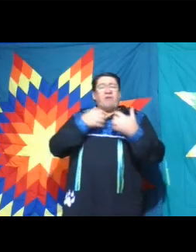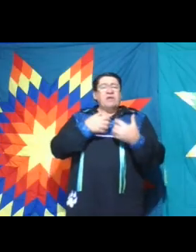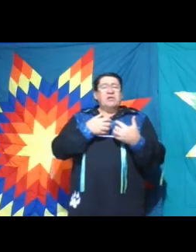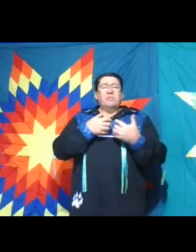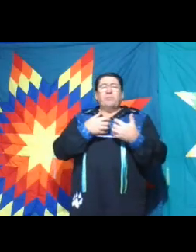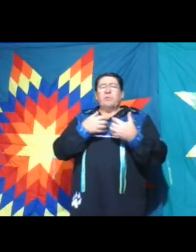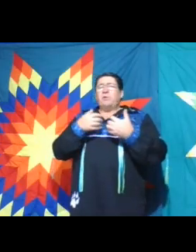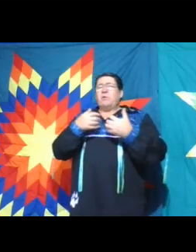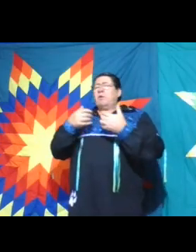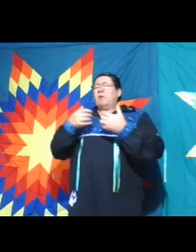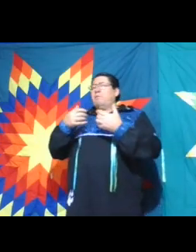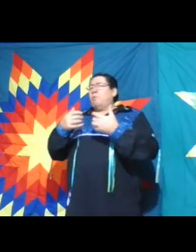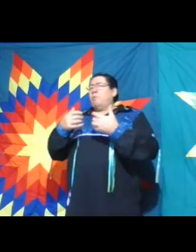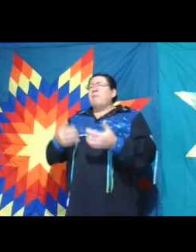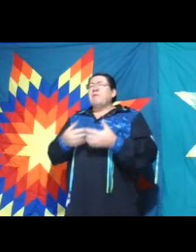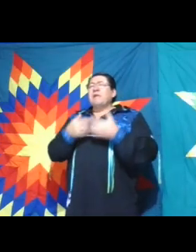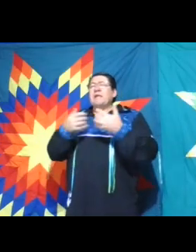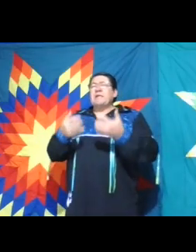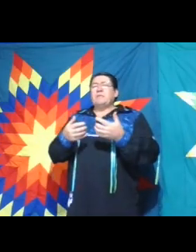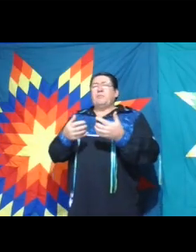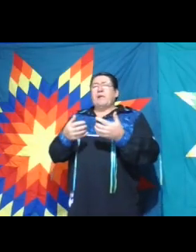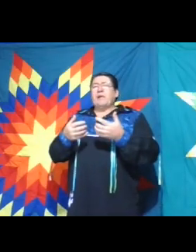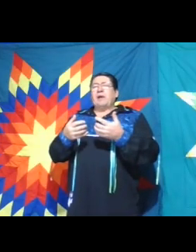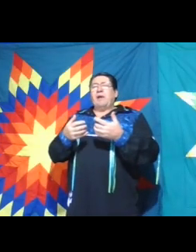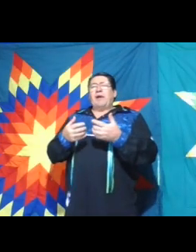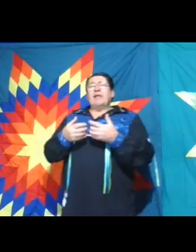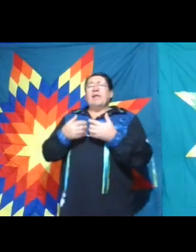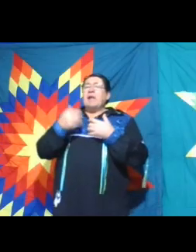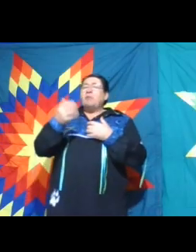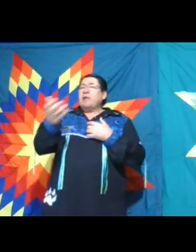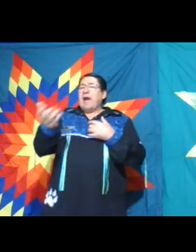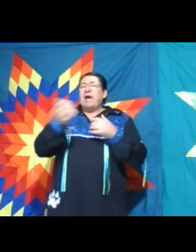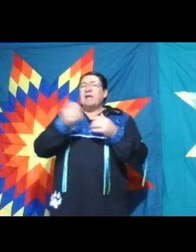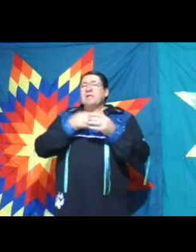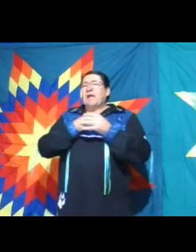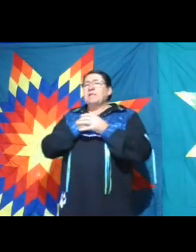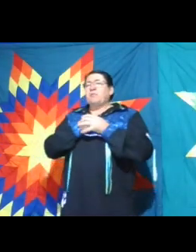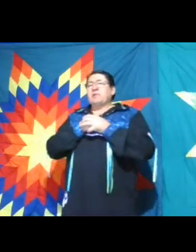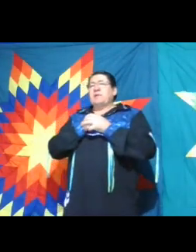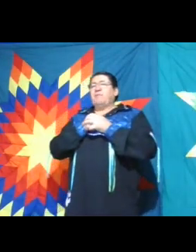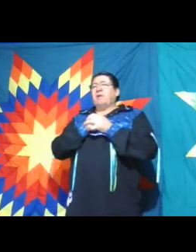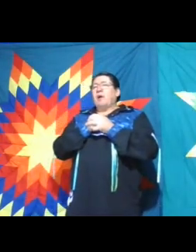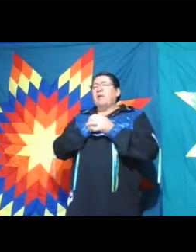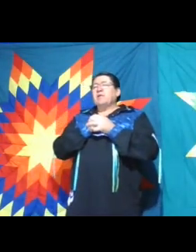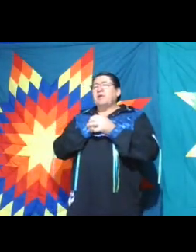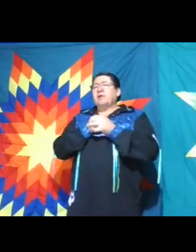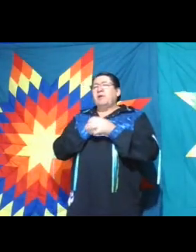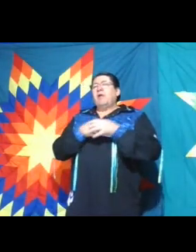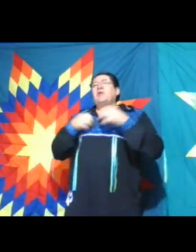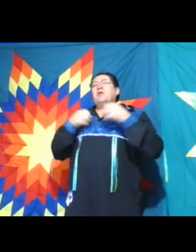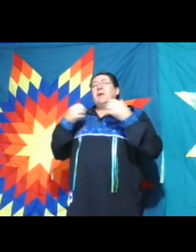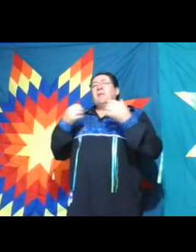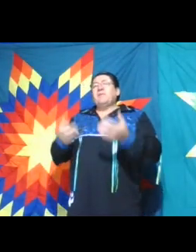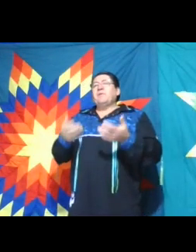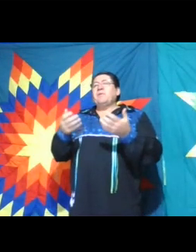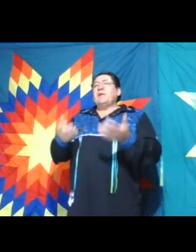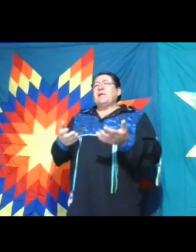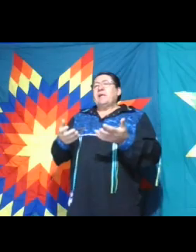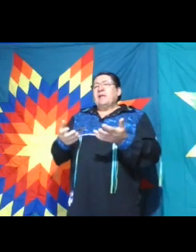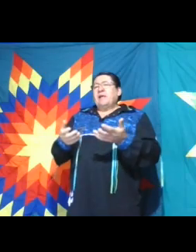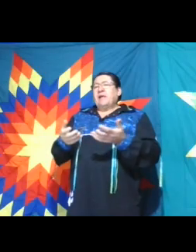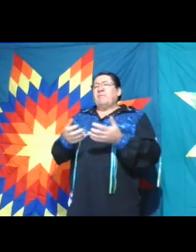for friendship, whatever the needs be. And then I would ask that specific question. If